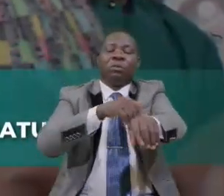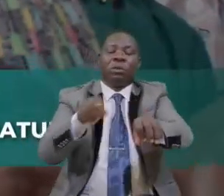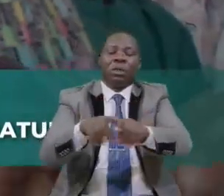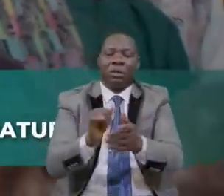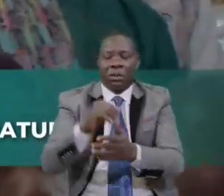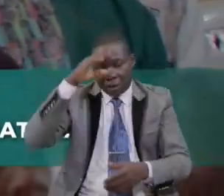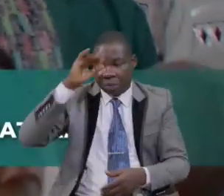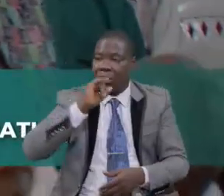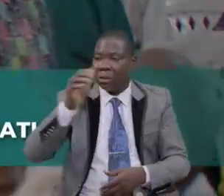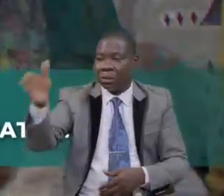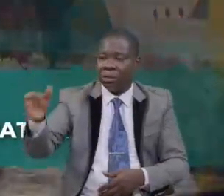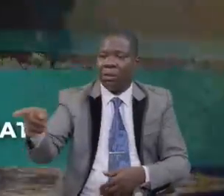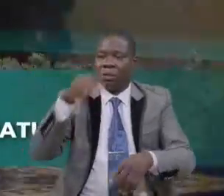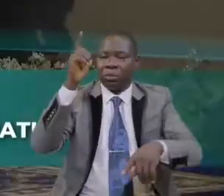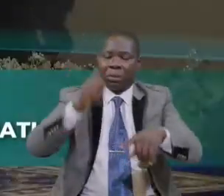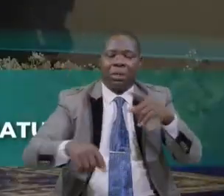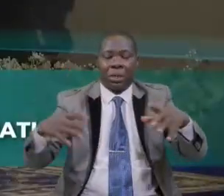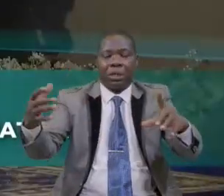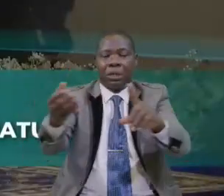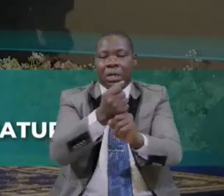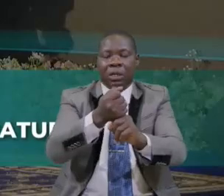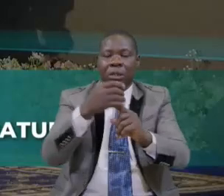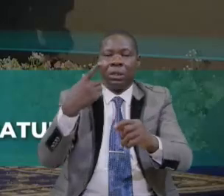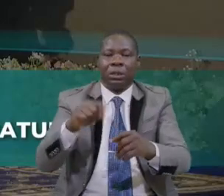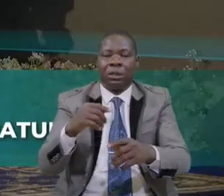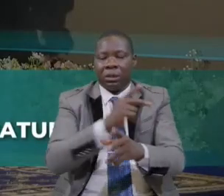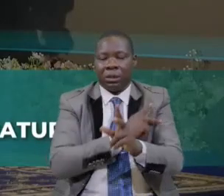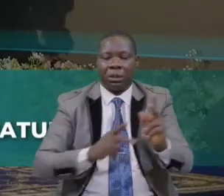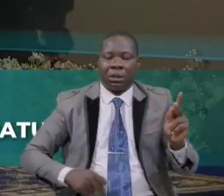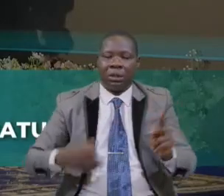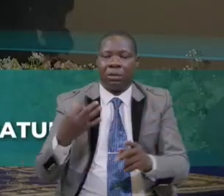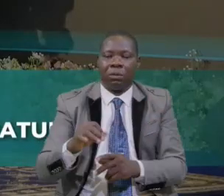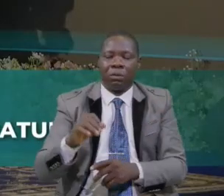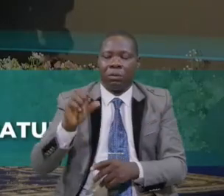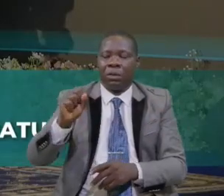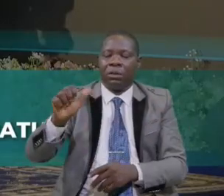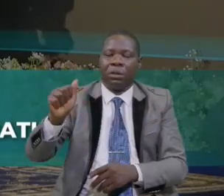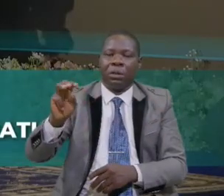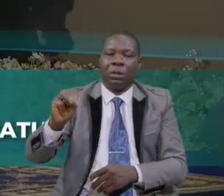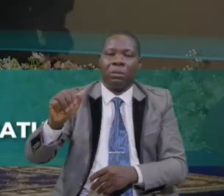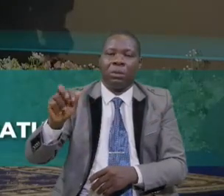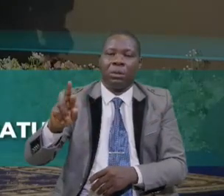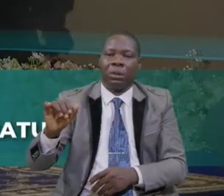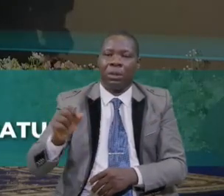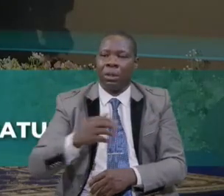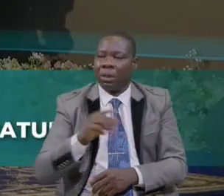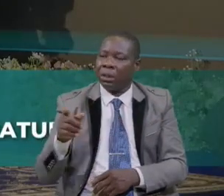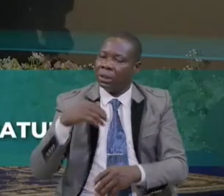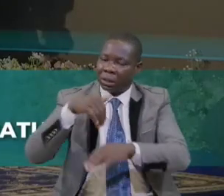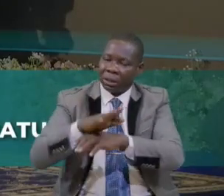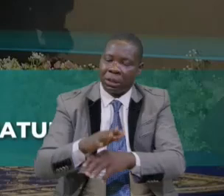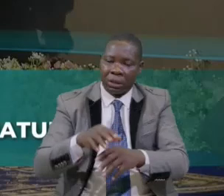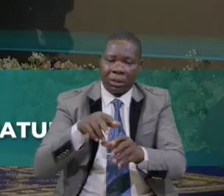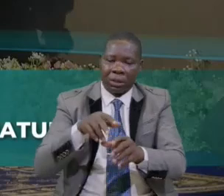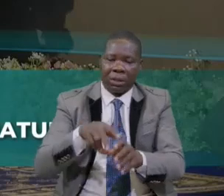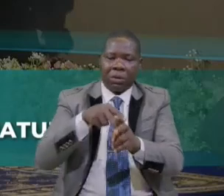cannot catch the king of Israel. He said, then he said, chariots, men with horses, go